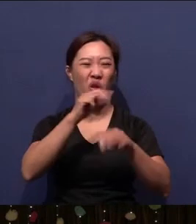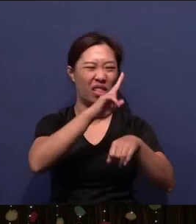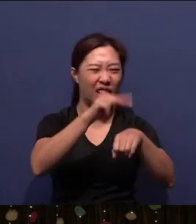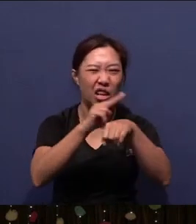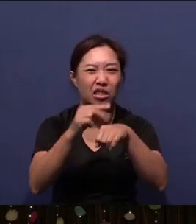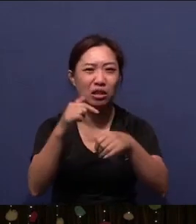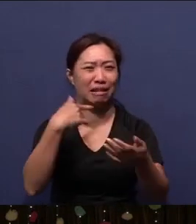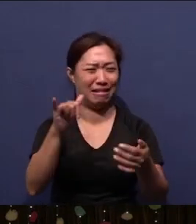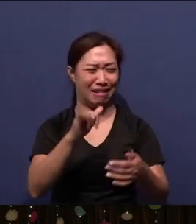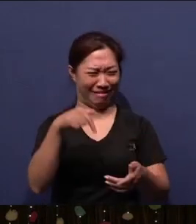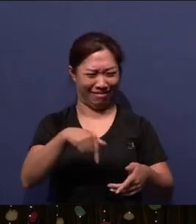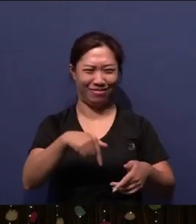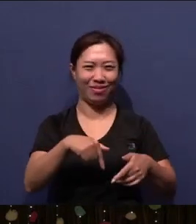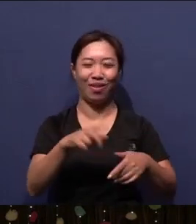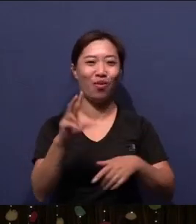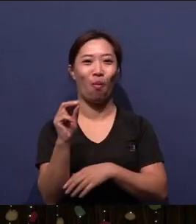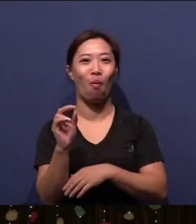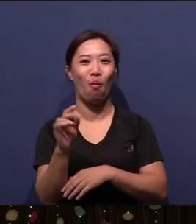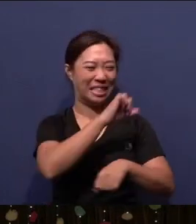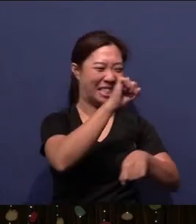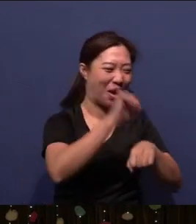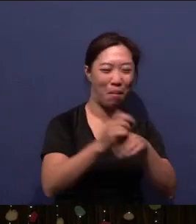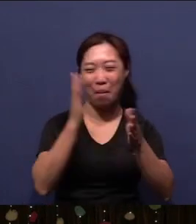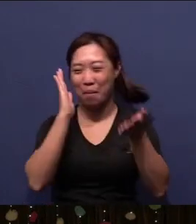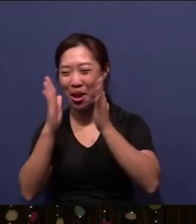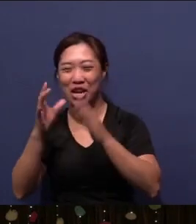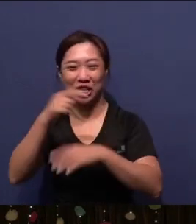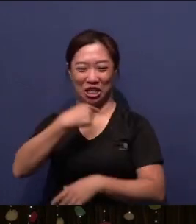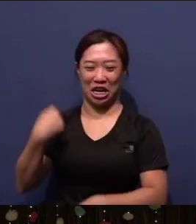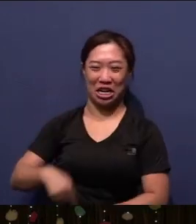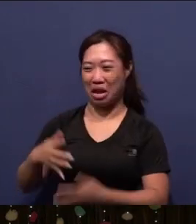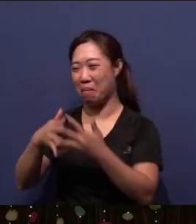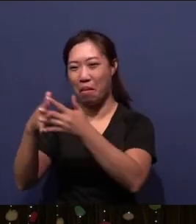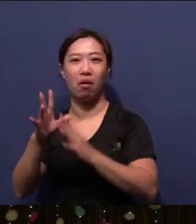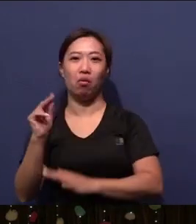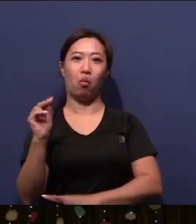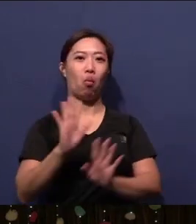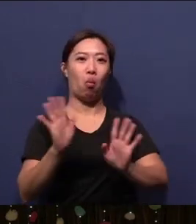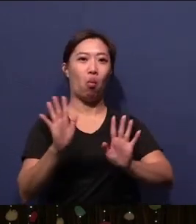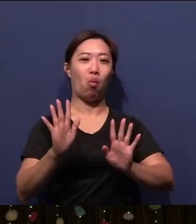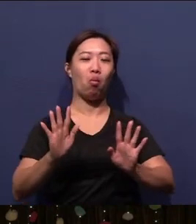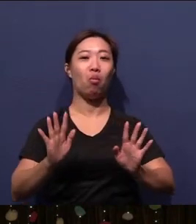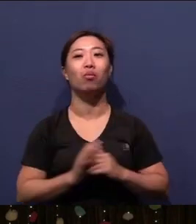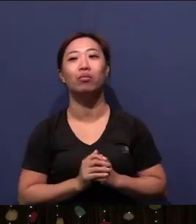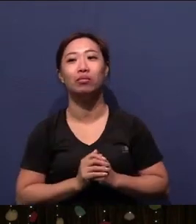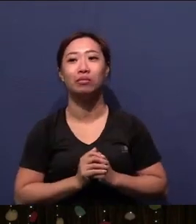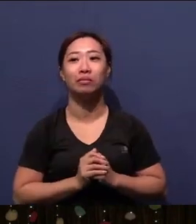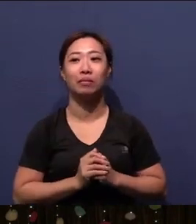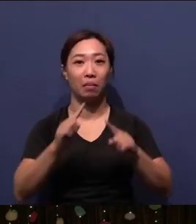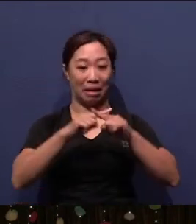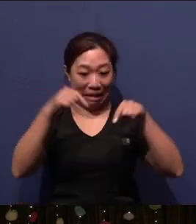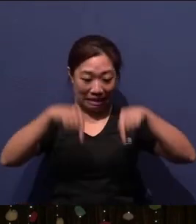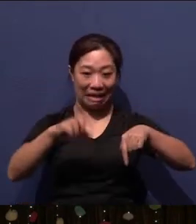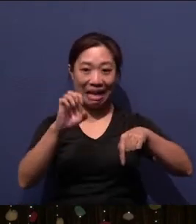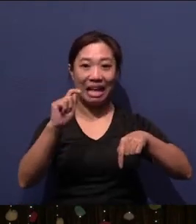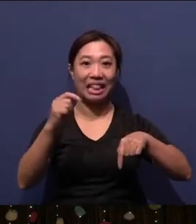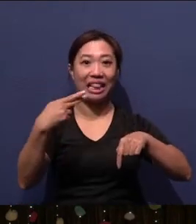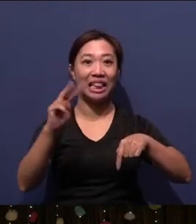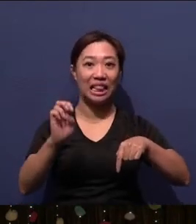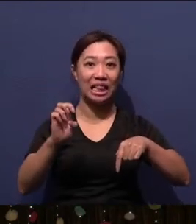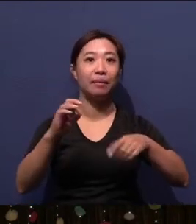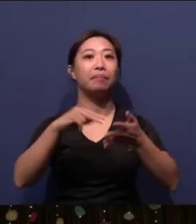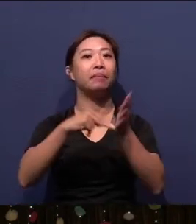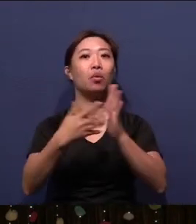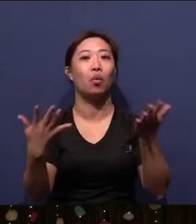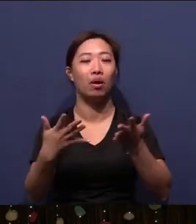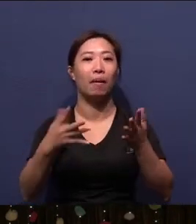we understand it to be. It does not mean Singapore, Malaysia, China, America, etc., etc. But here, the word ethne refers